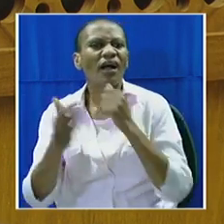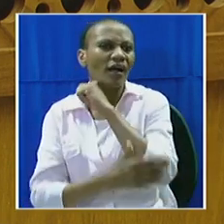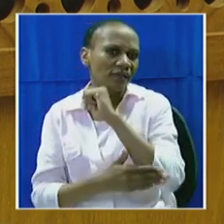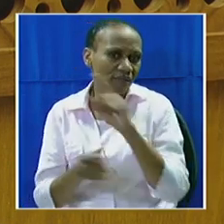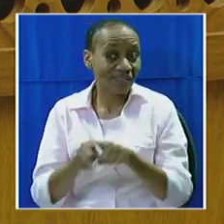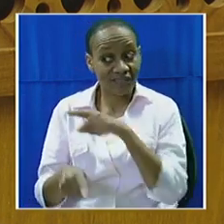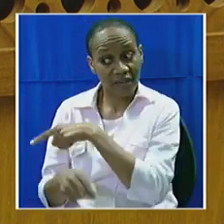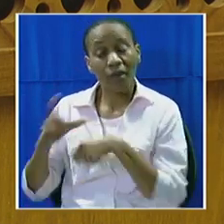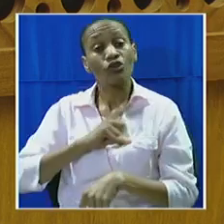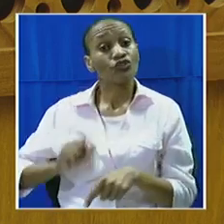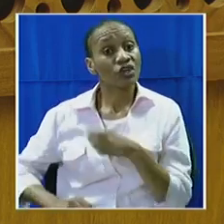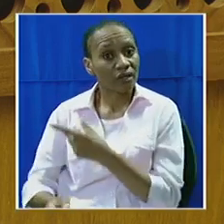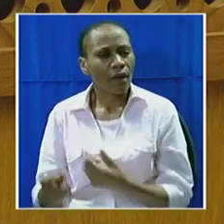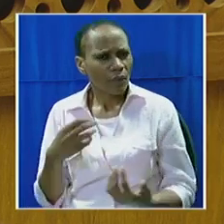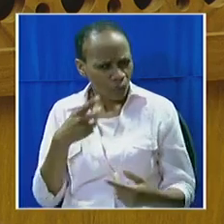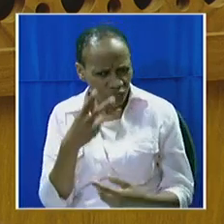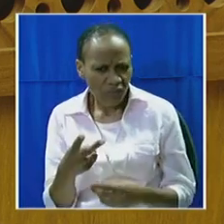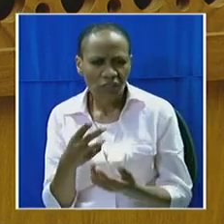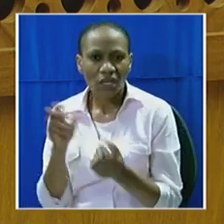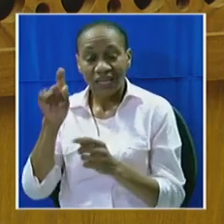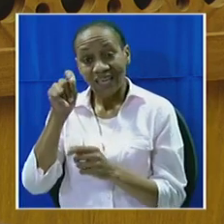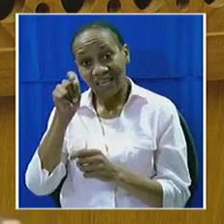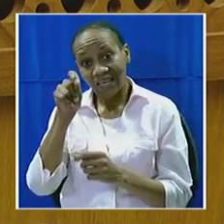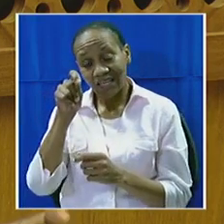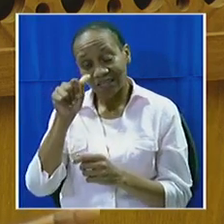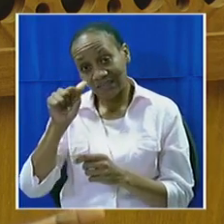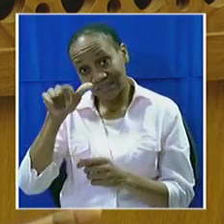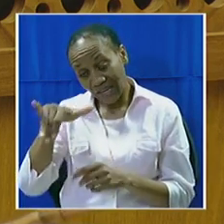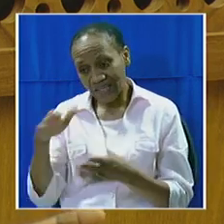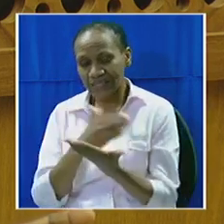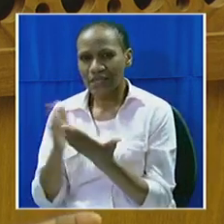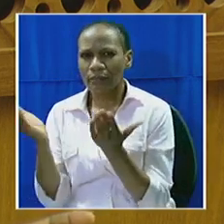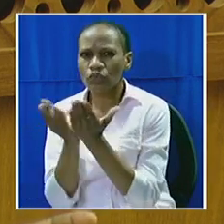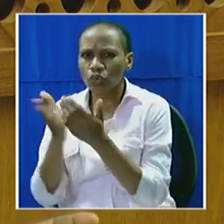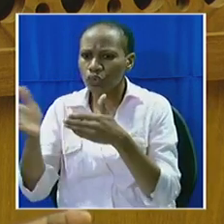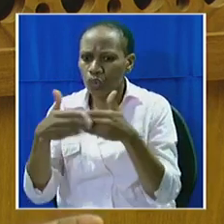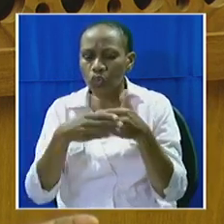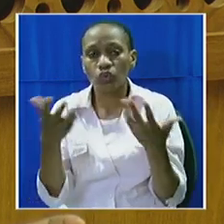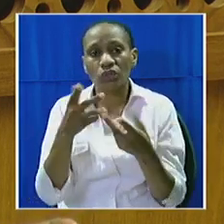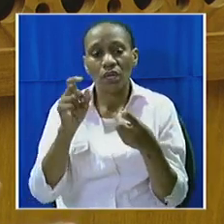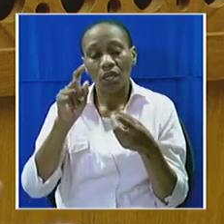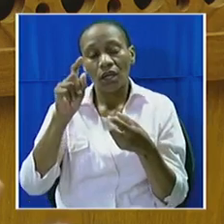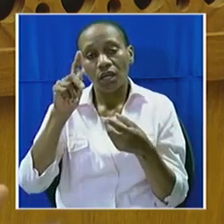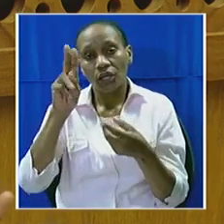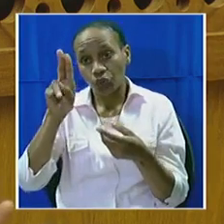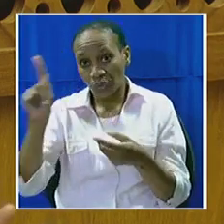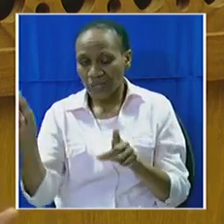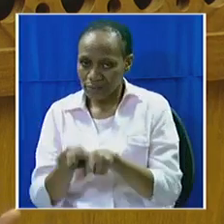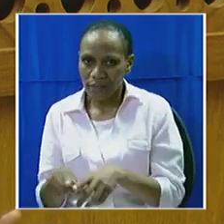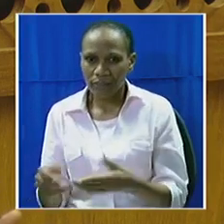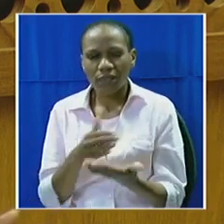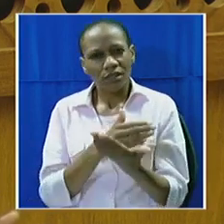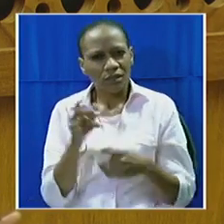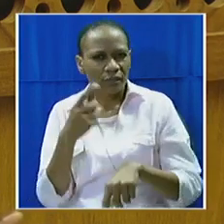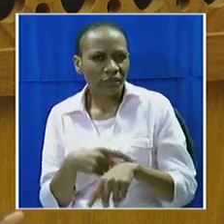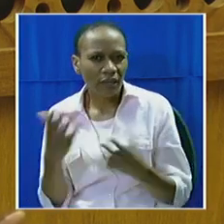we've also seen temporary closure of schools in Italy and some in UK. All of these are measures also associated with the cancellation